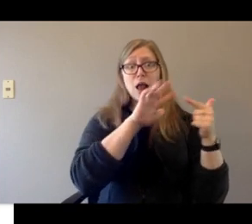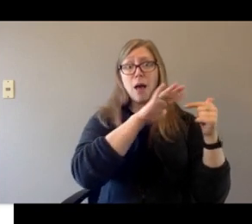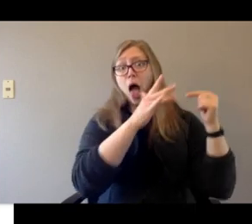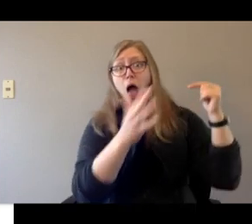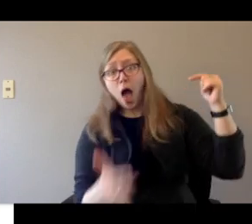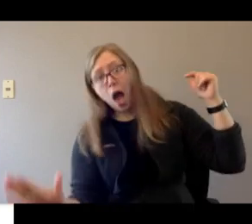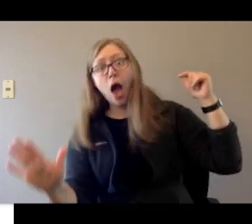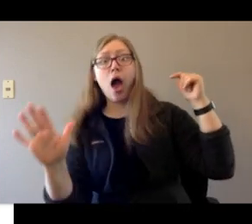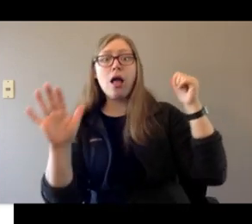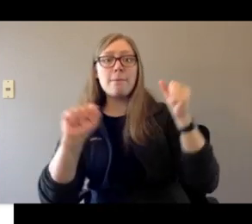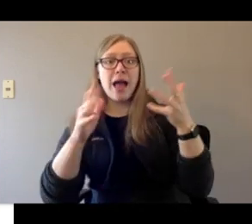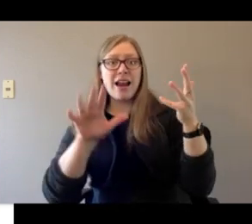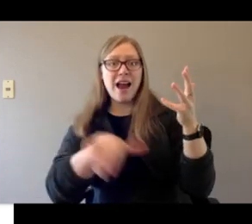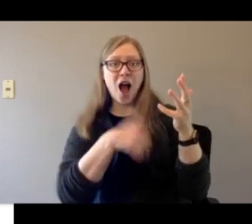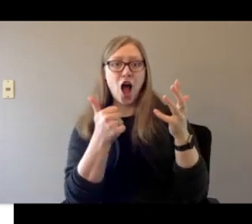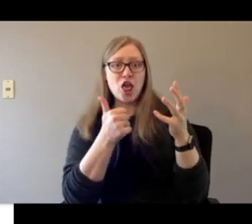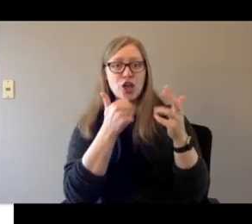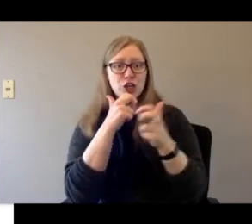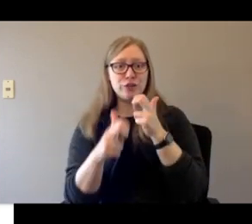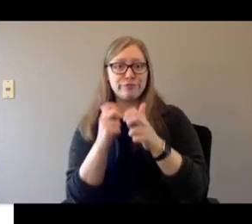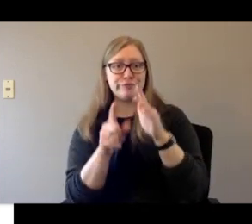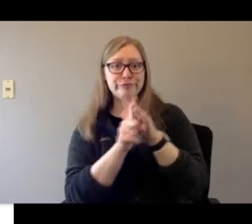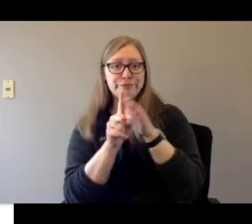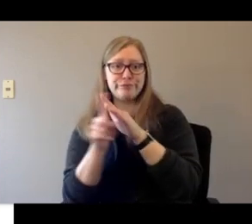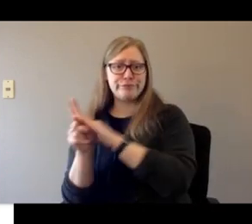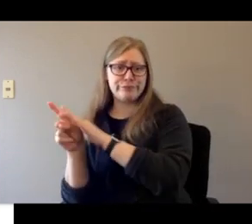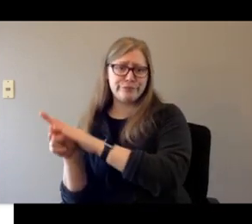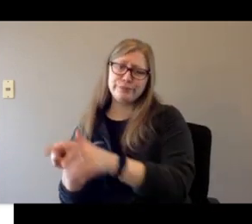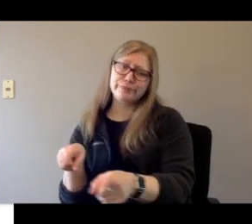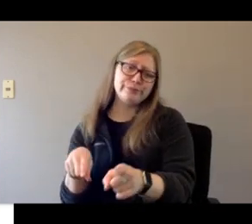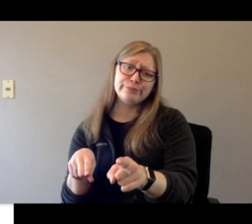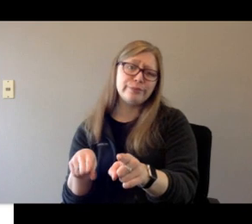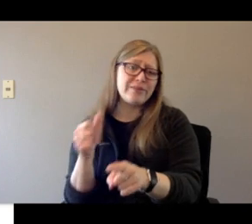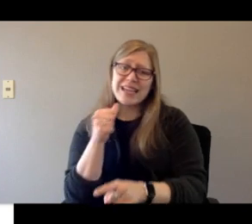other events, and it's not necessarily